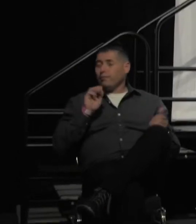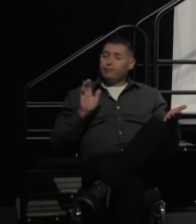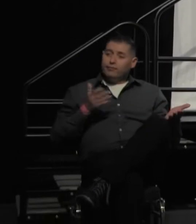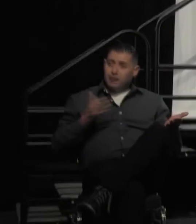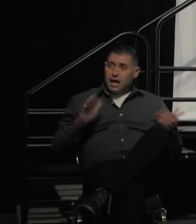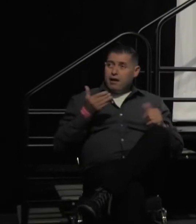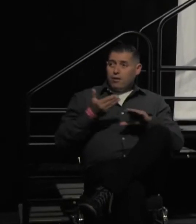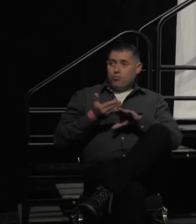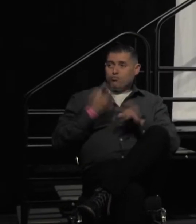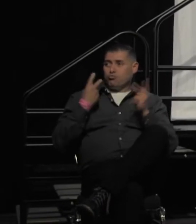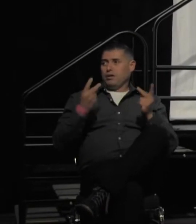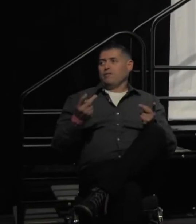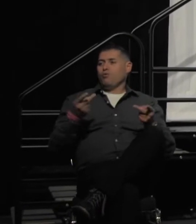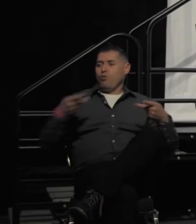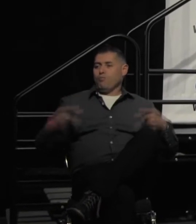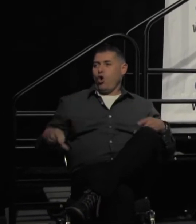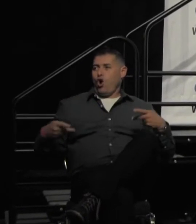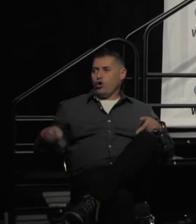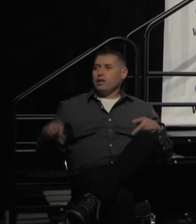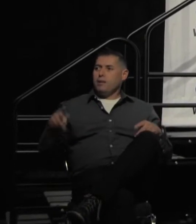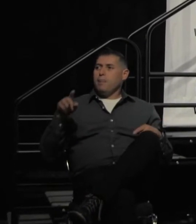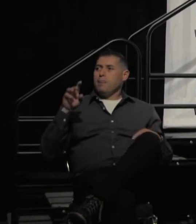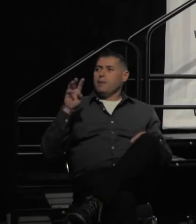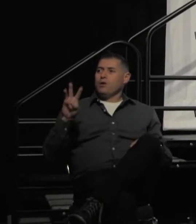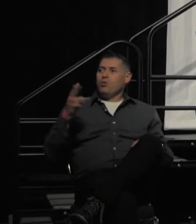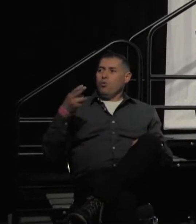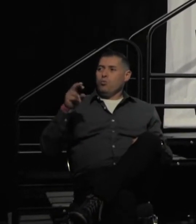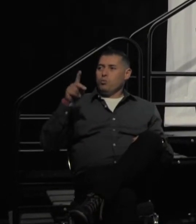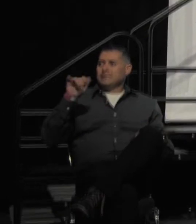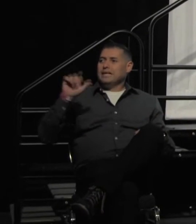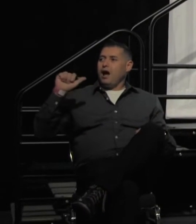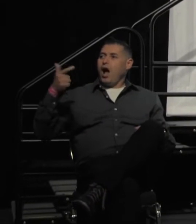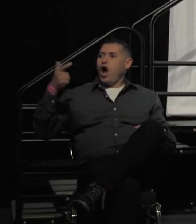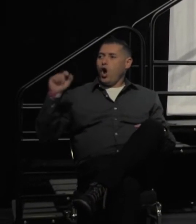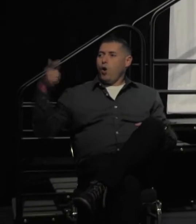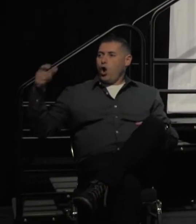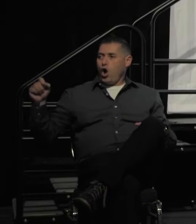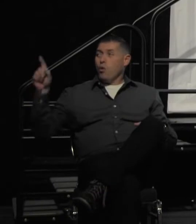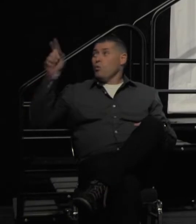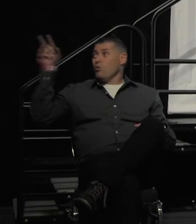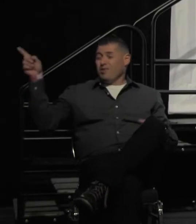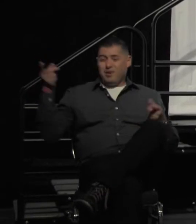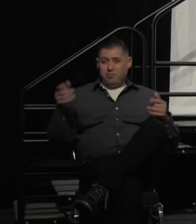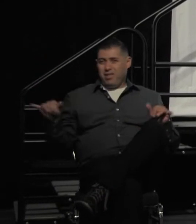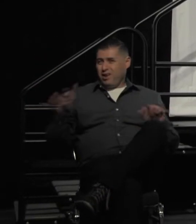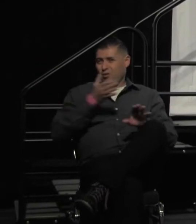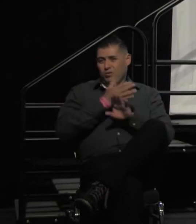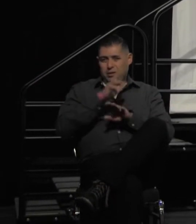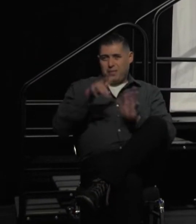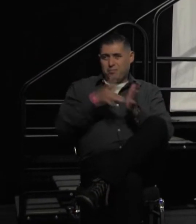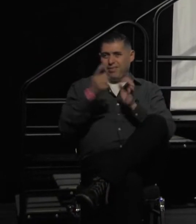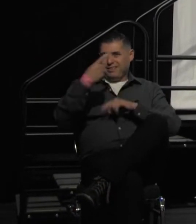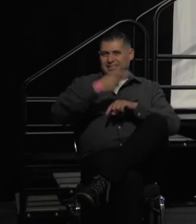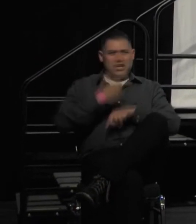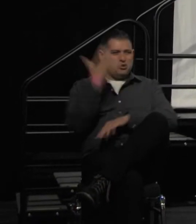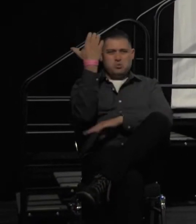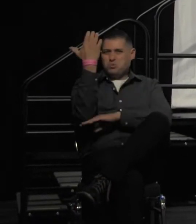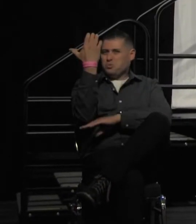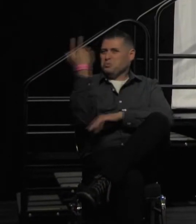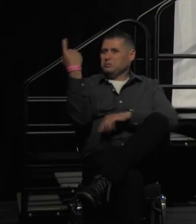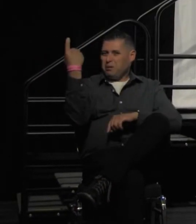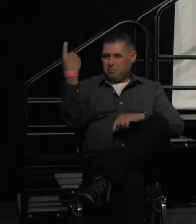doing a preview party at the Whiskey, a go-go, and we're gonna play. It's like right in the middle of the day, like noon or something